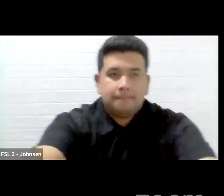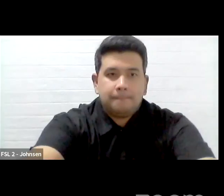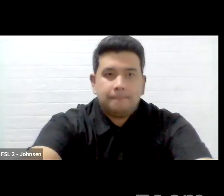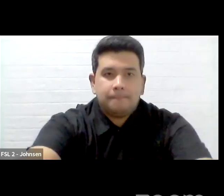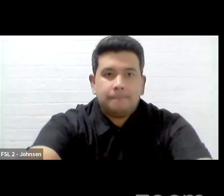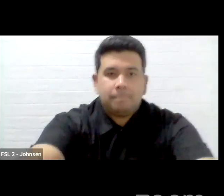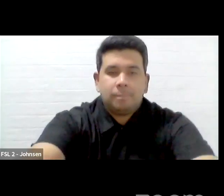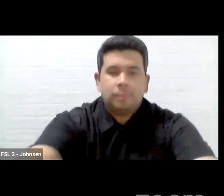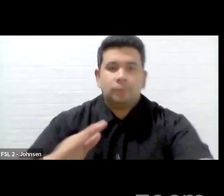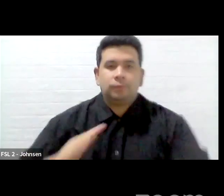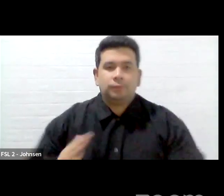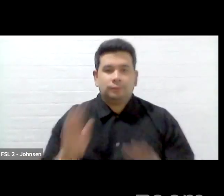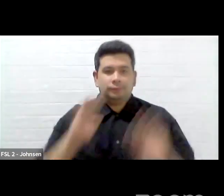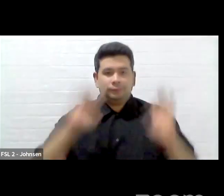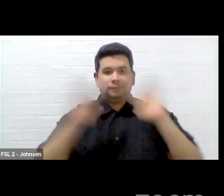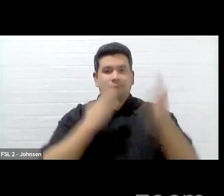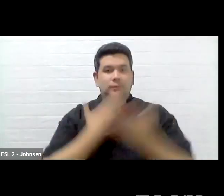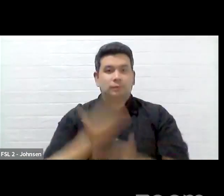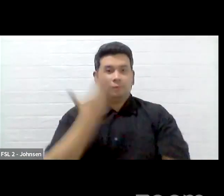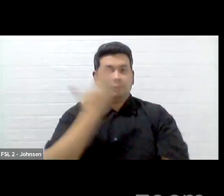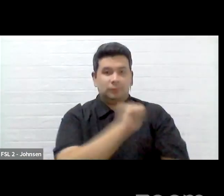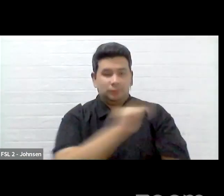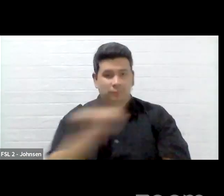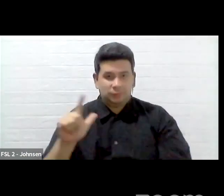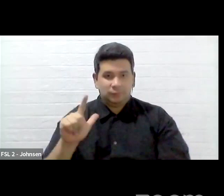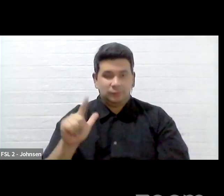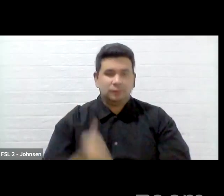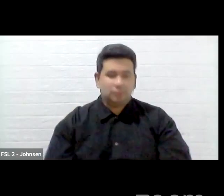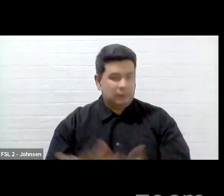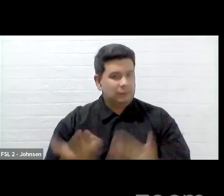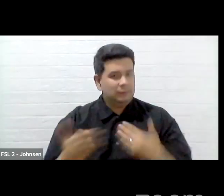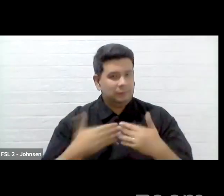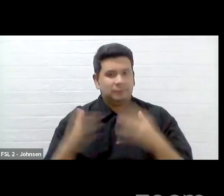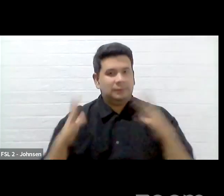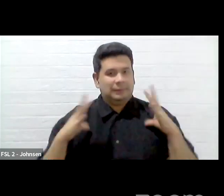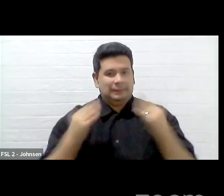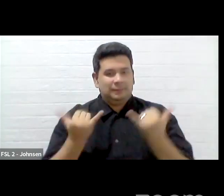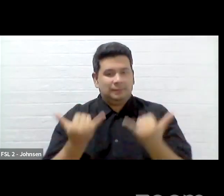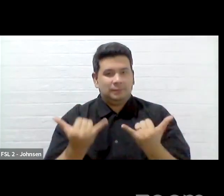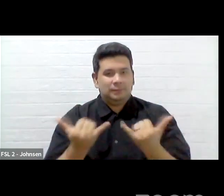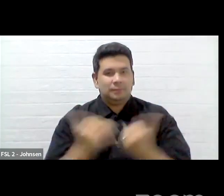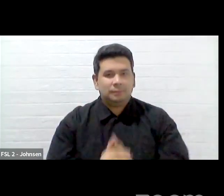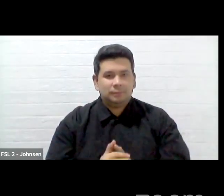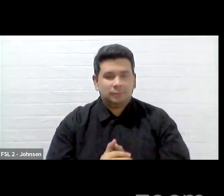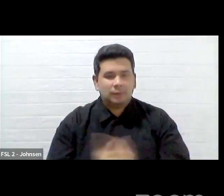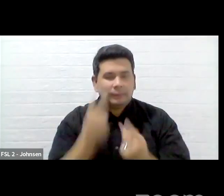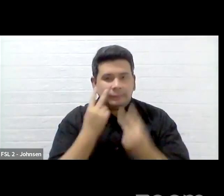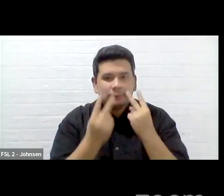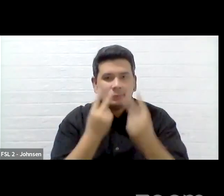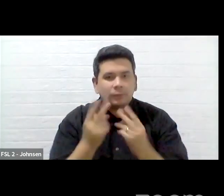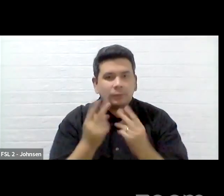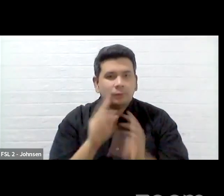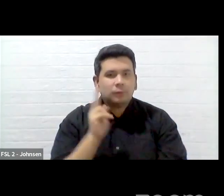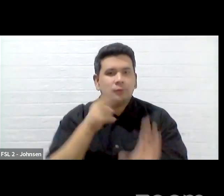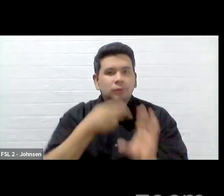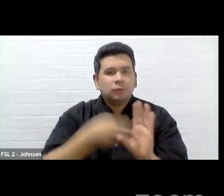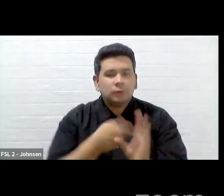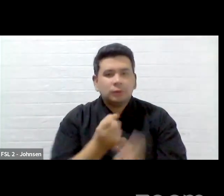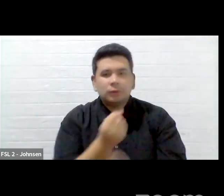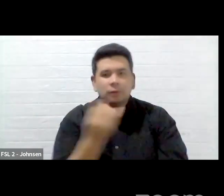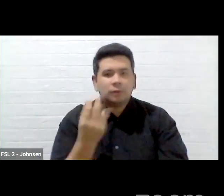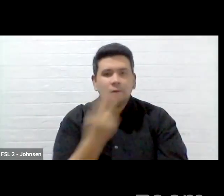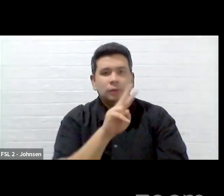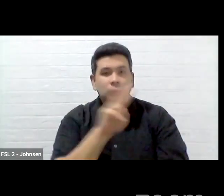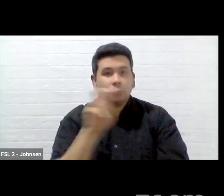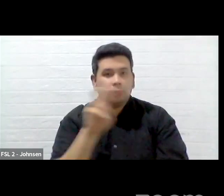Hello, good morning to everybody. Good morning. This is a holiday and yet, I see here about over 200 participants. And I'm